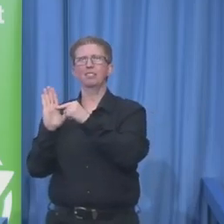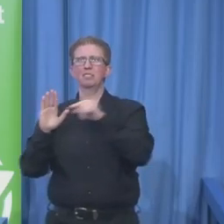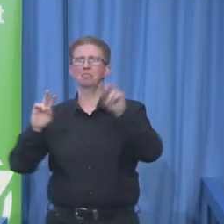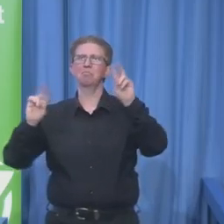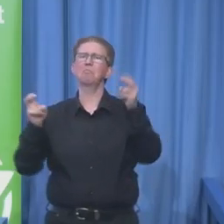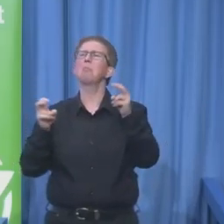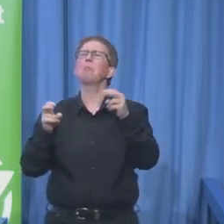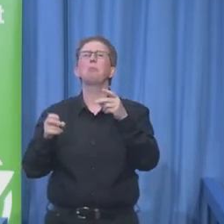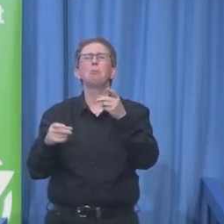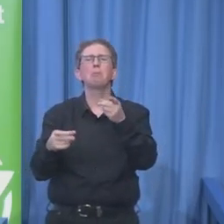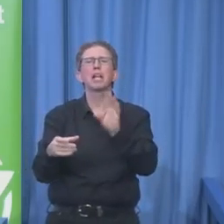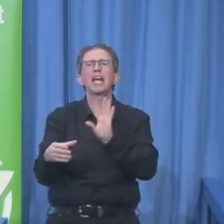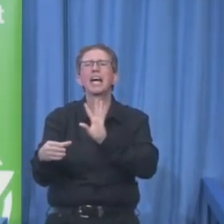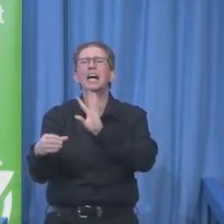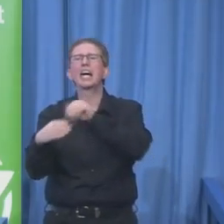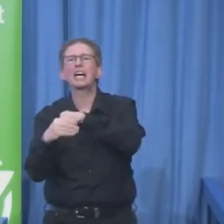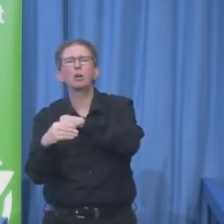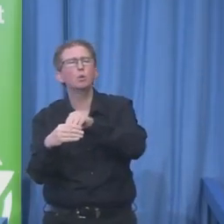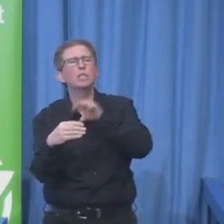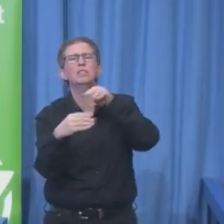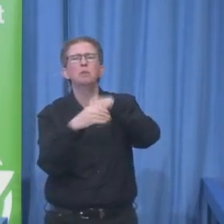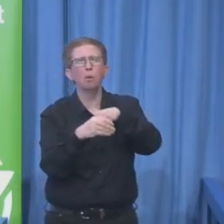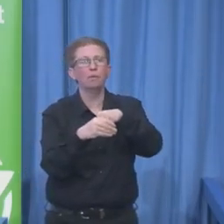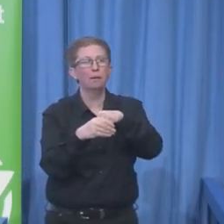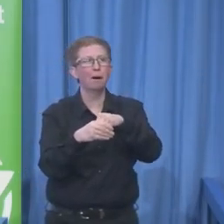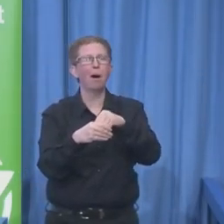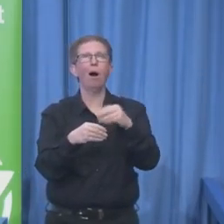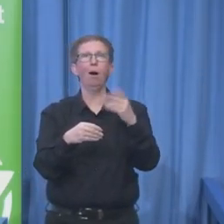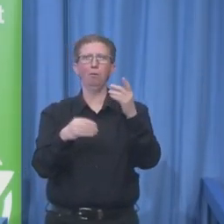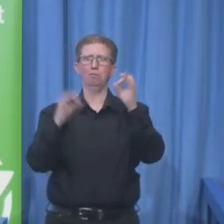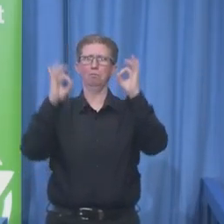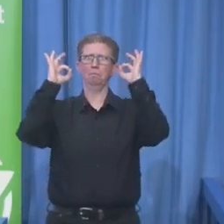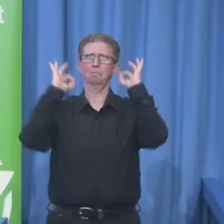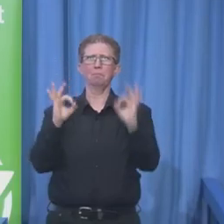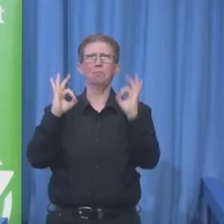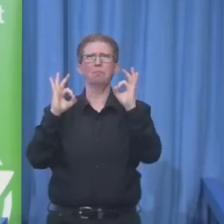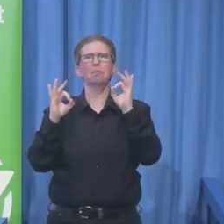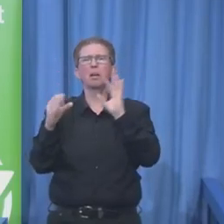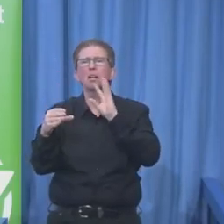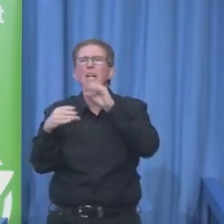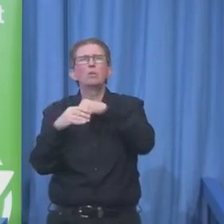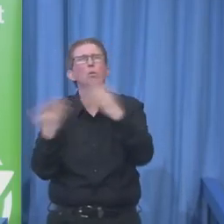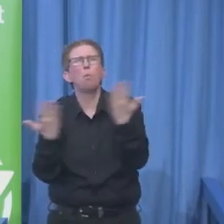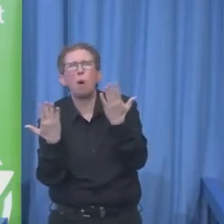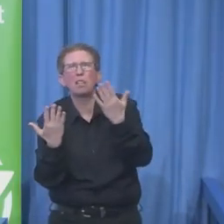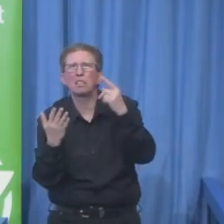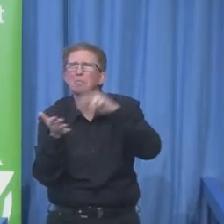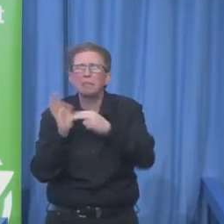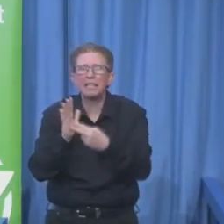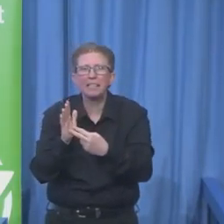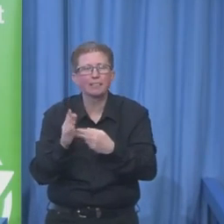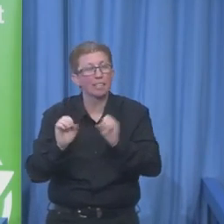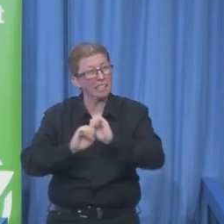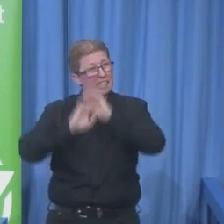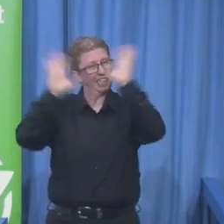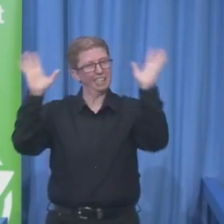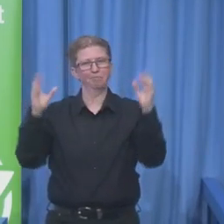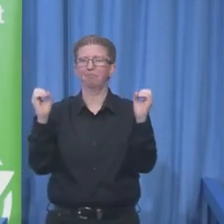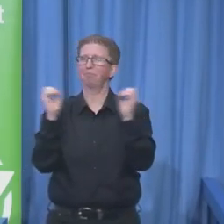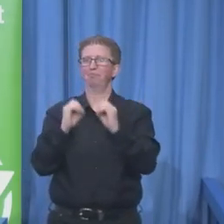a right to choose where to work and to accept the work. And finally, the final criteria of